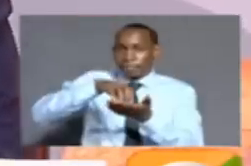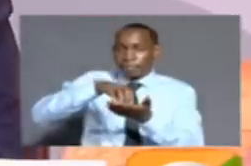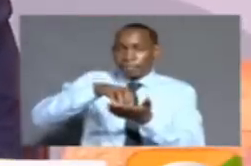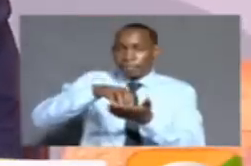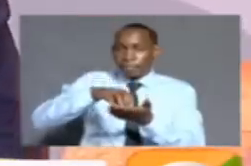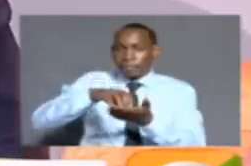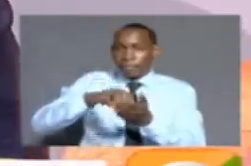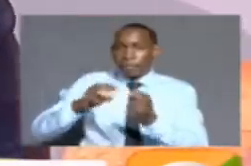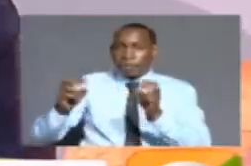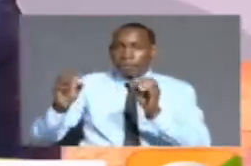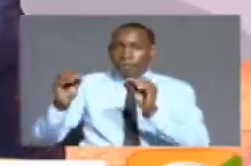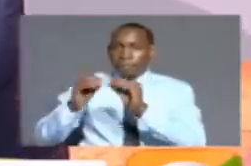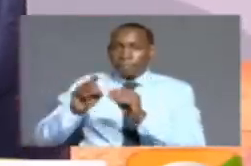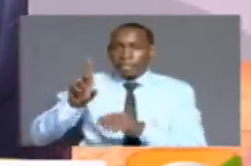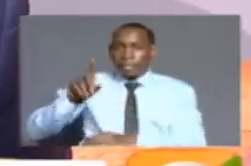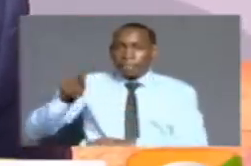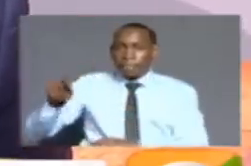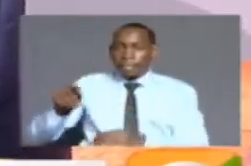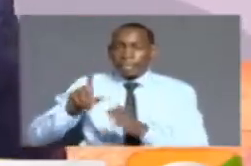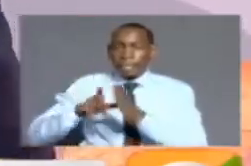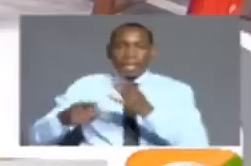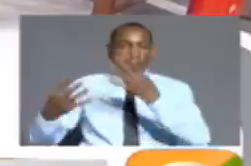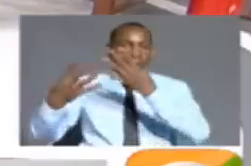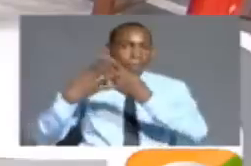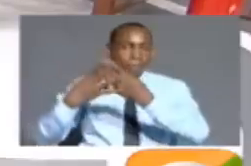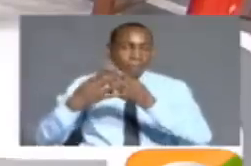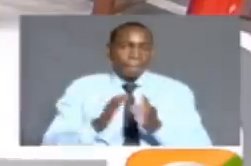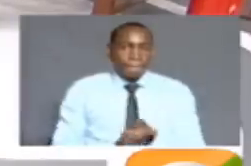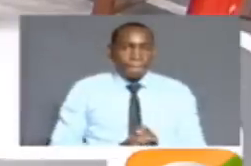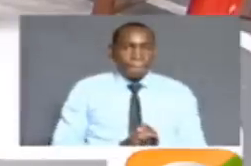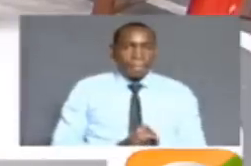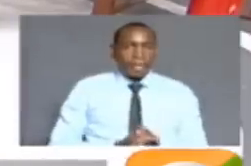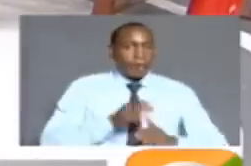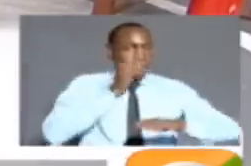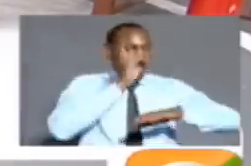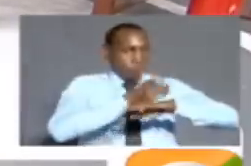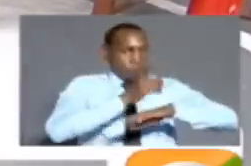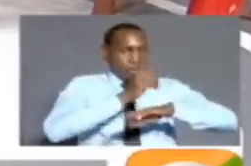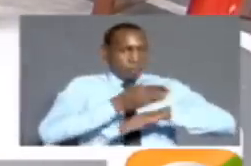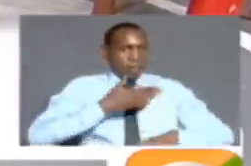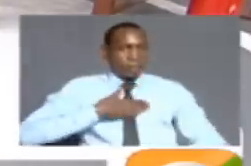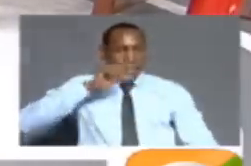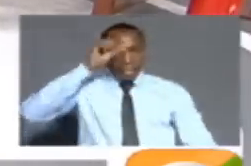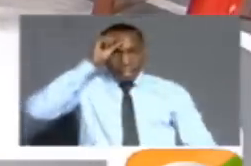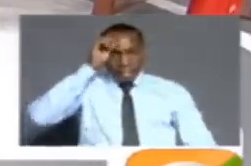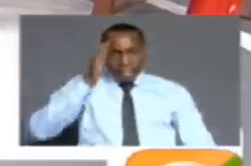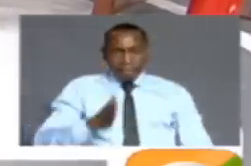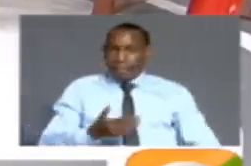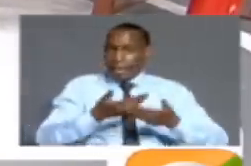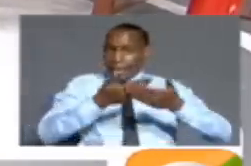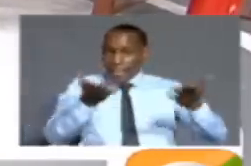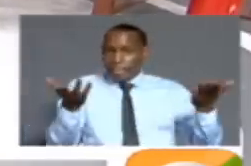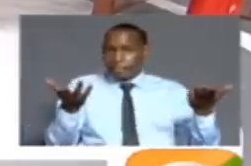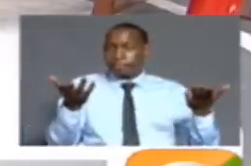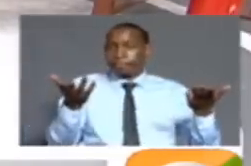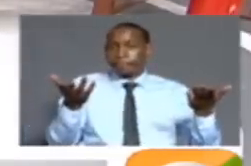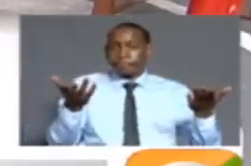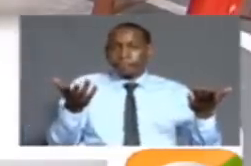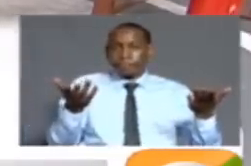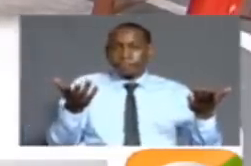DPP and they will be prosecuted. And they'll have the numbers. So my warning to the governors, it doesn't matter who you are, you know.